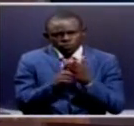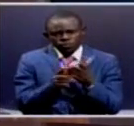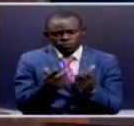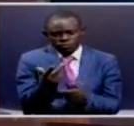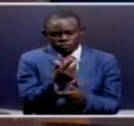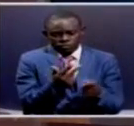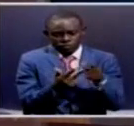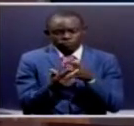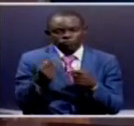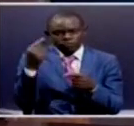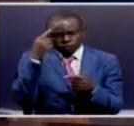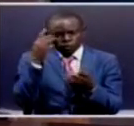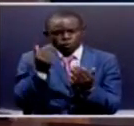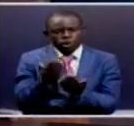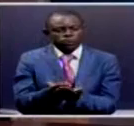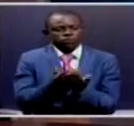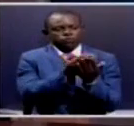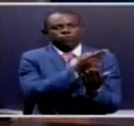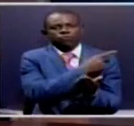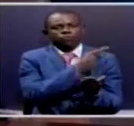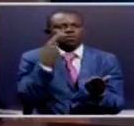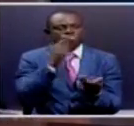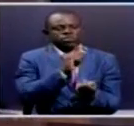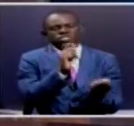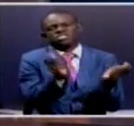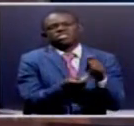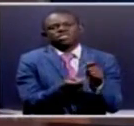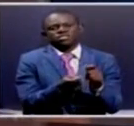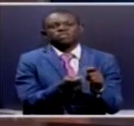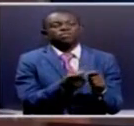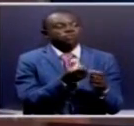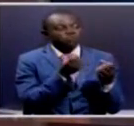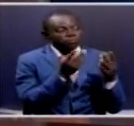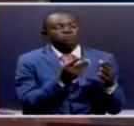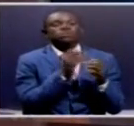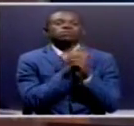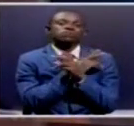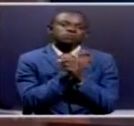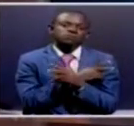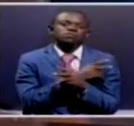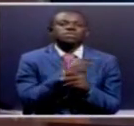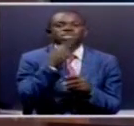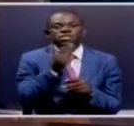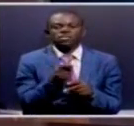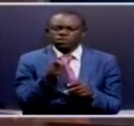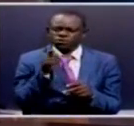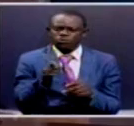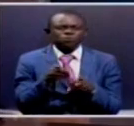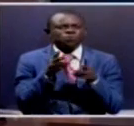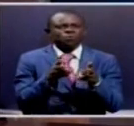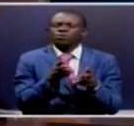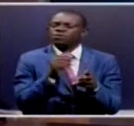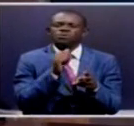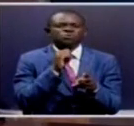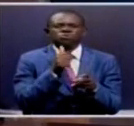are divided on the matter, with some describing the bill as illegal, despotic, and draconian, while others have welcomed it